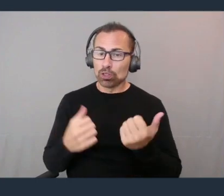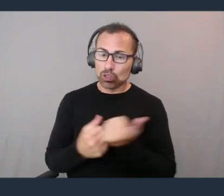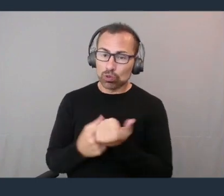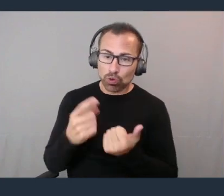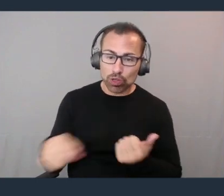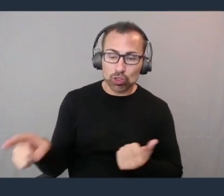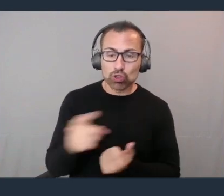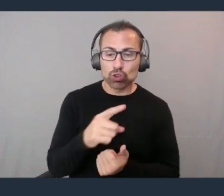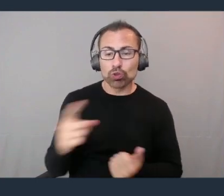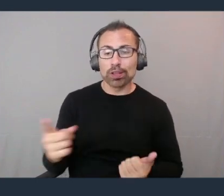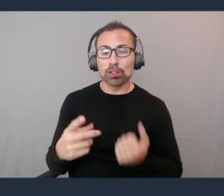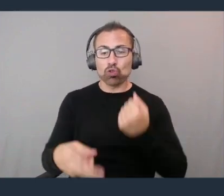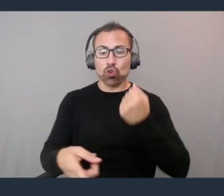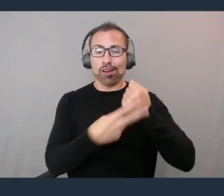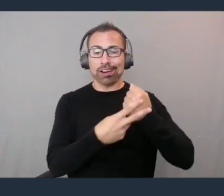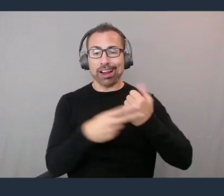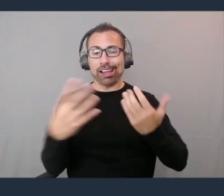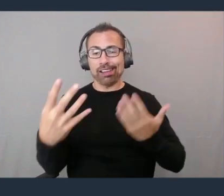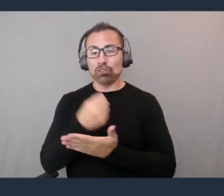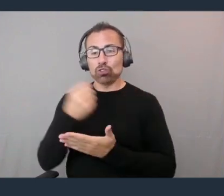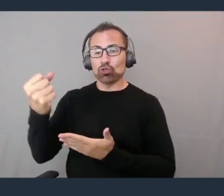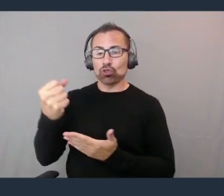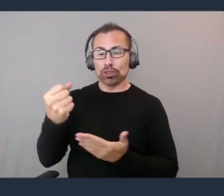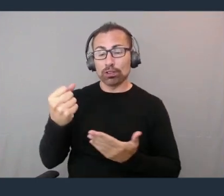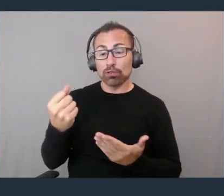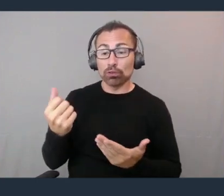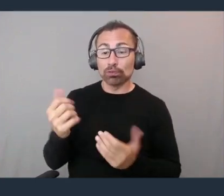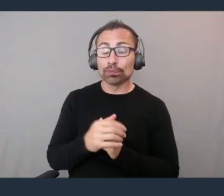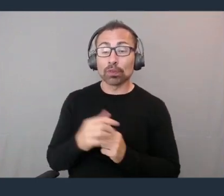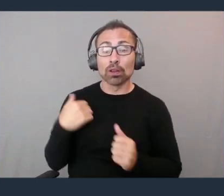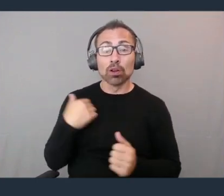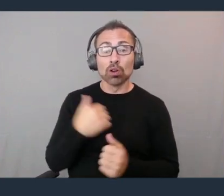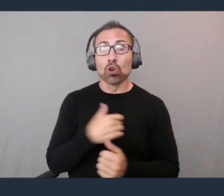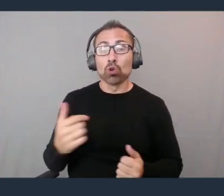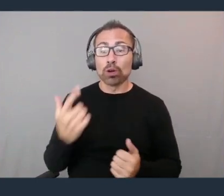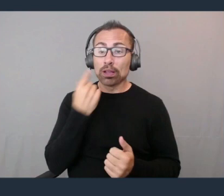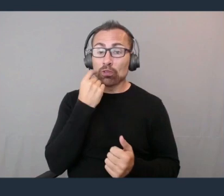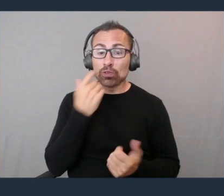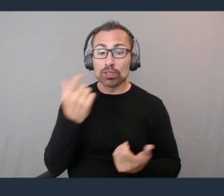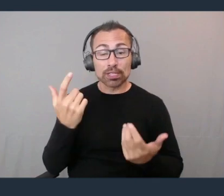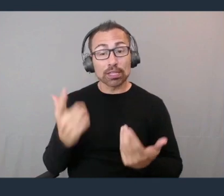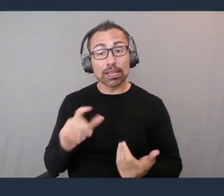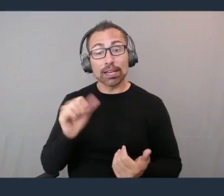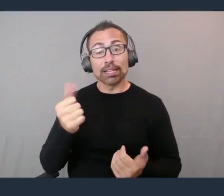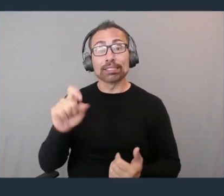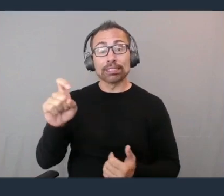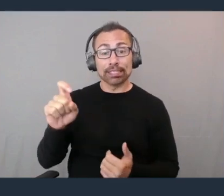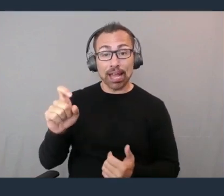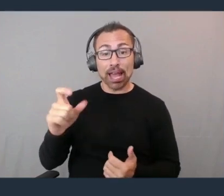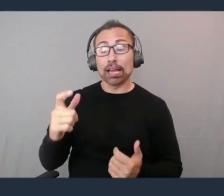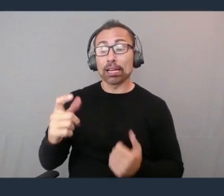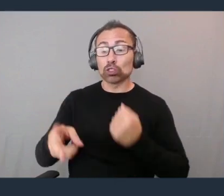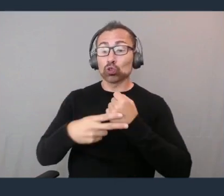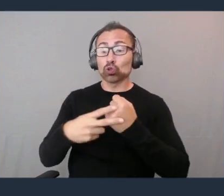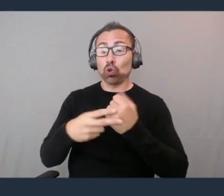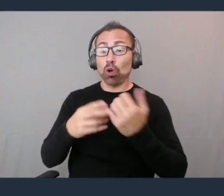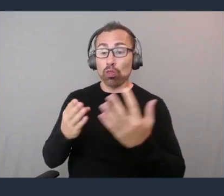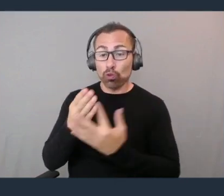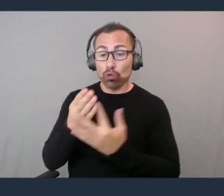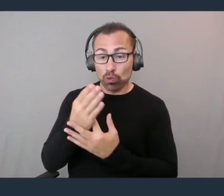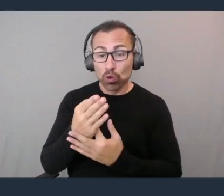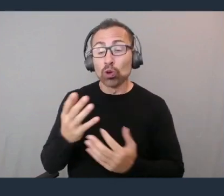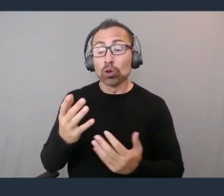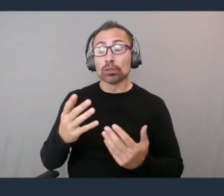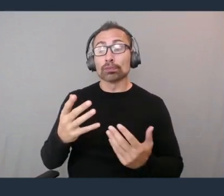retrieval journey. We recently launched a 10x restore throughput increase, resulting in up to 90% faster